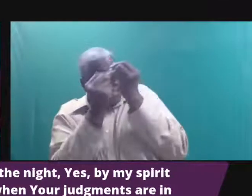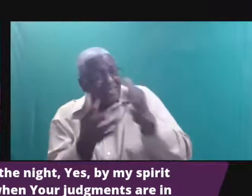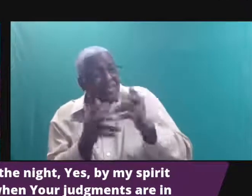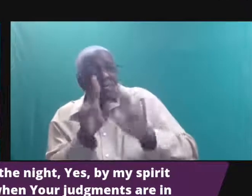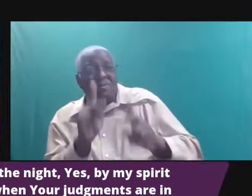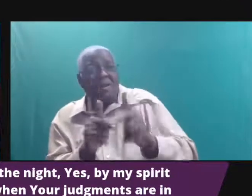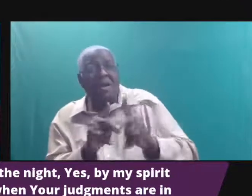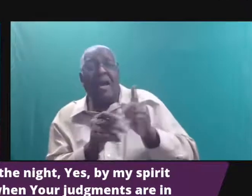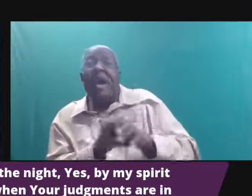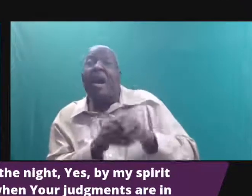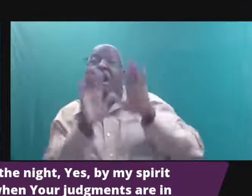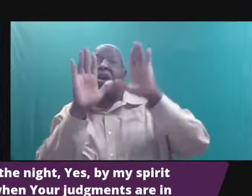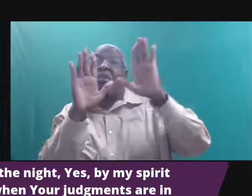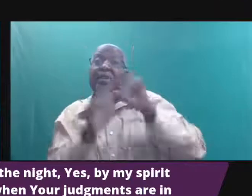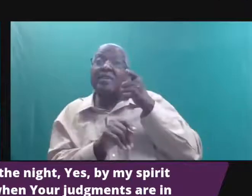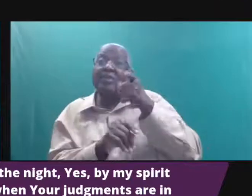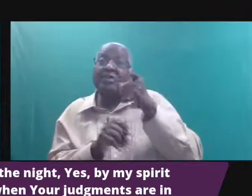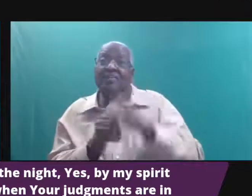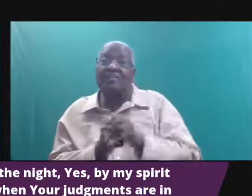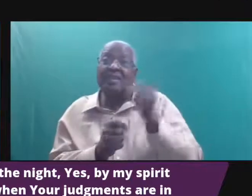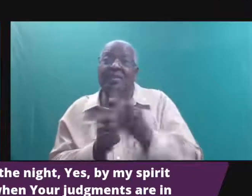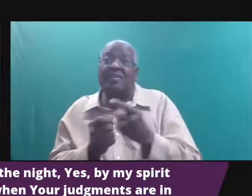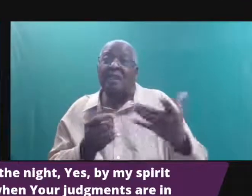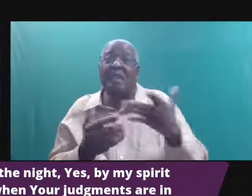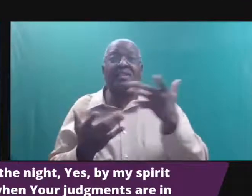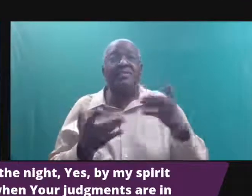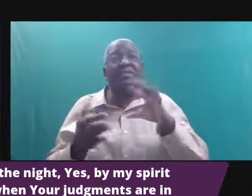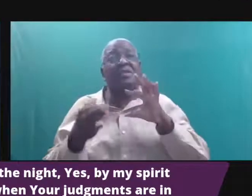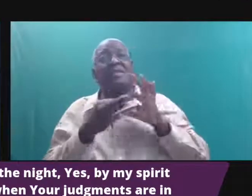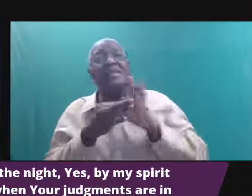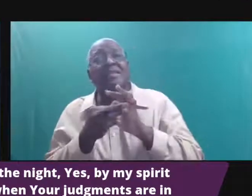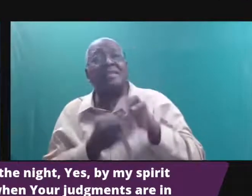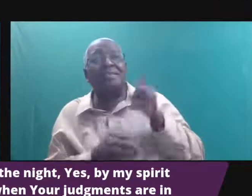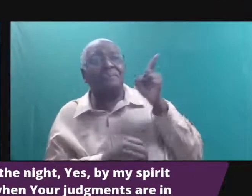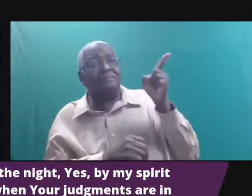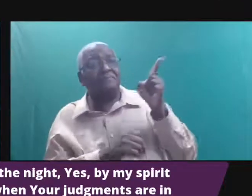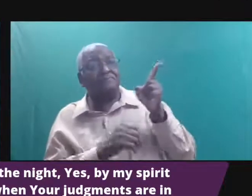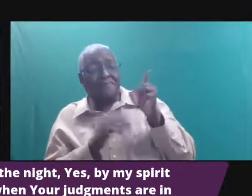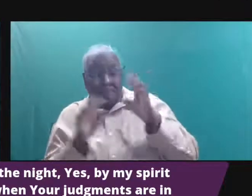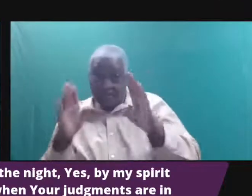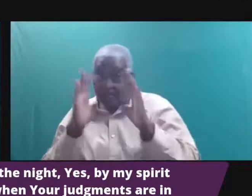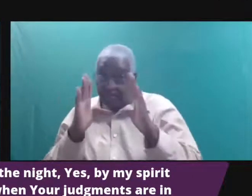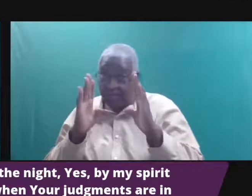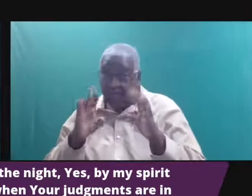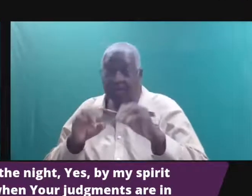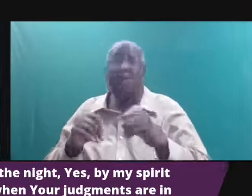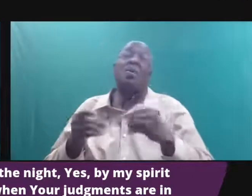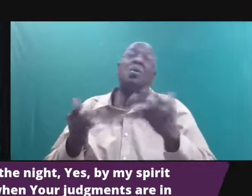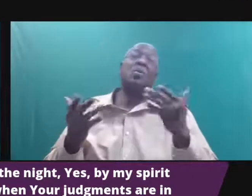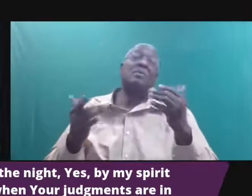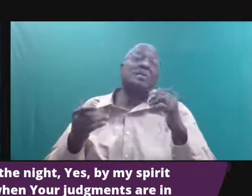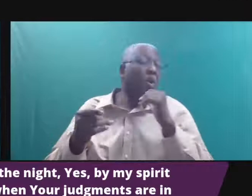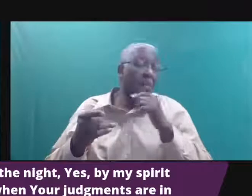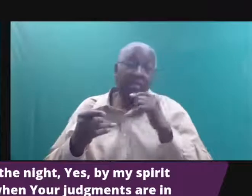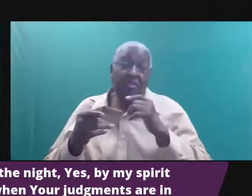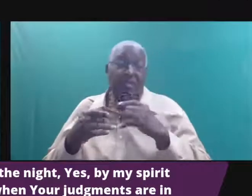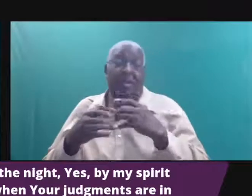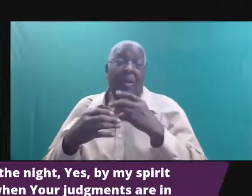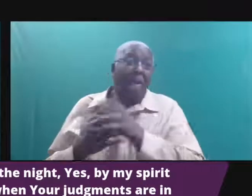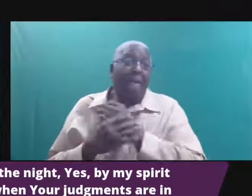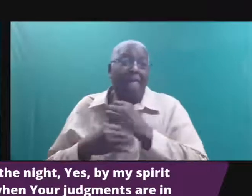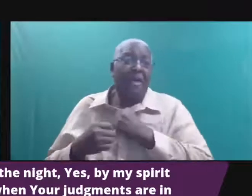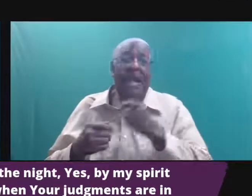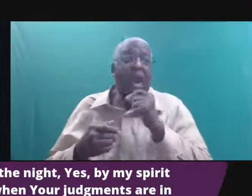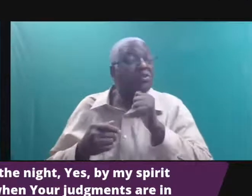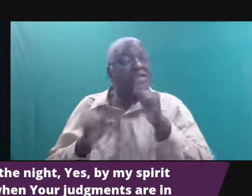life. Everything I want to do is connected to you. Now listen, don't get super spiritual on me now. I ain't saying you got to be in church every